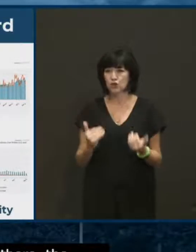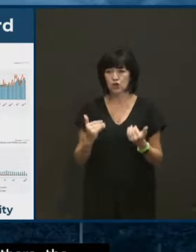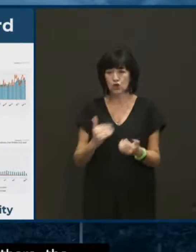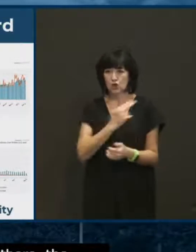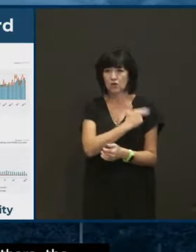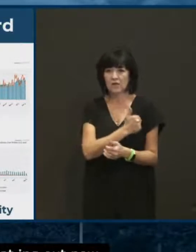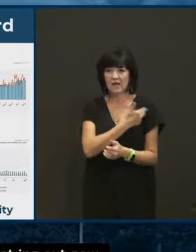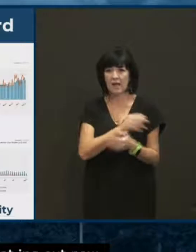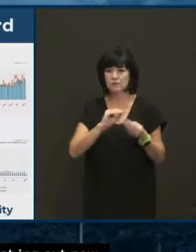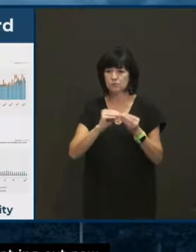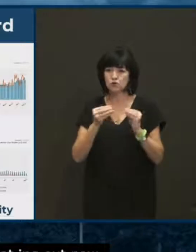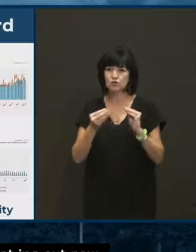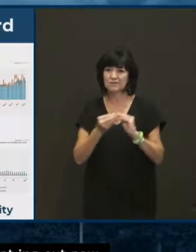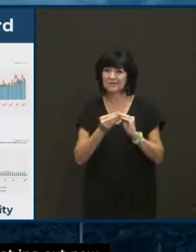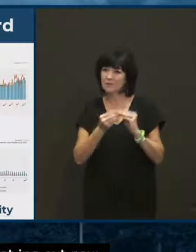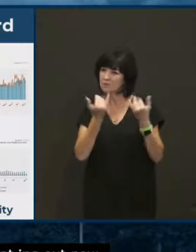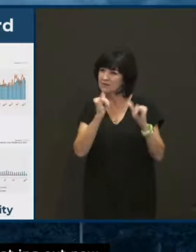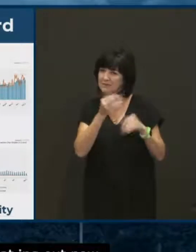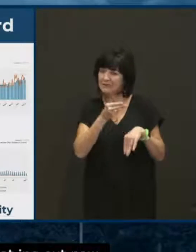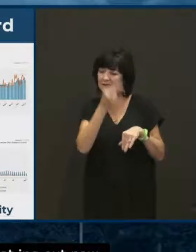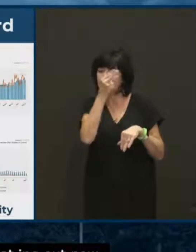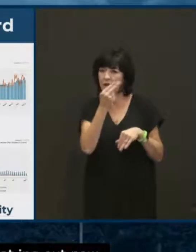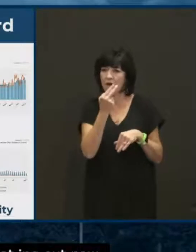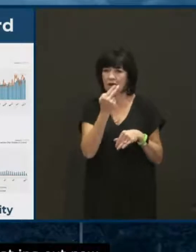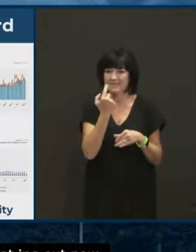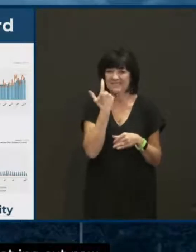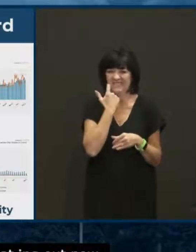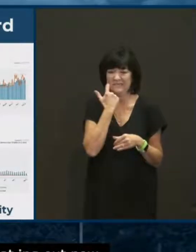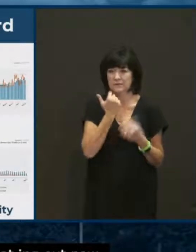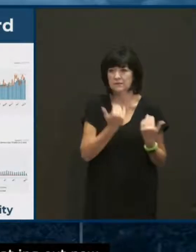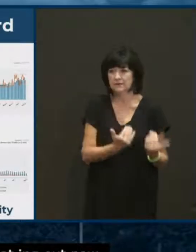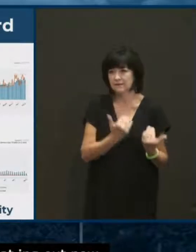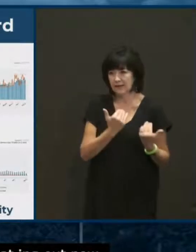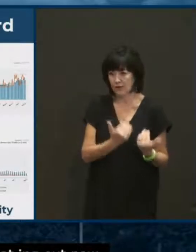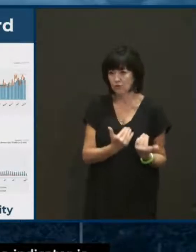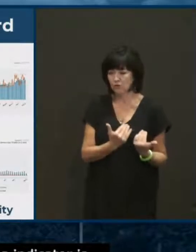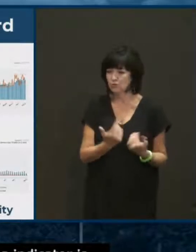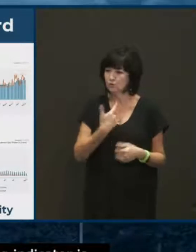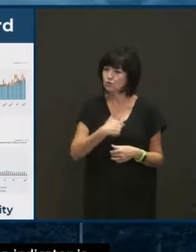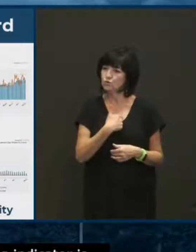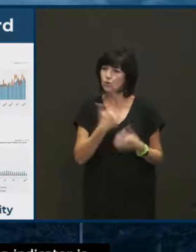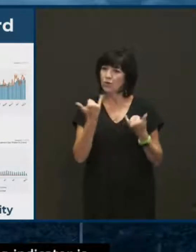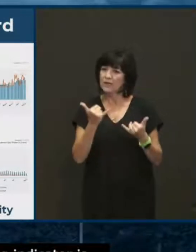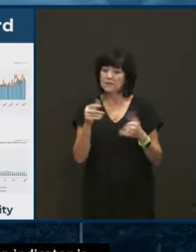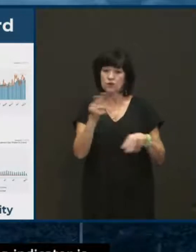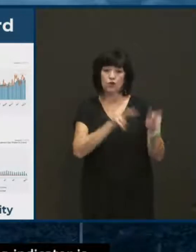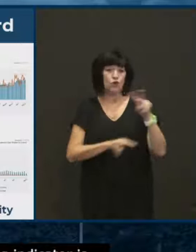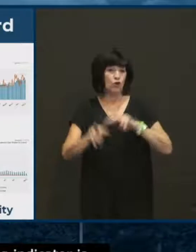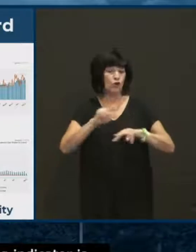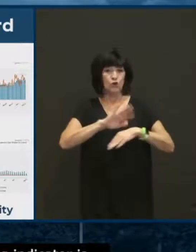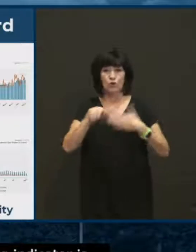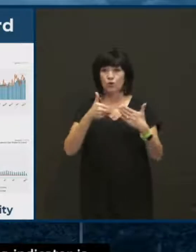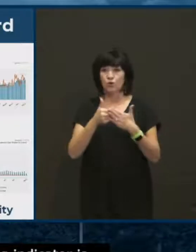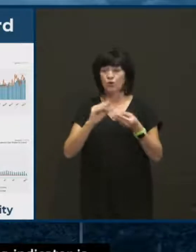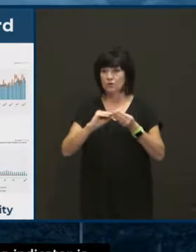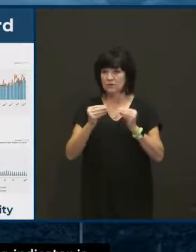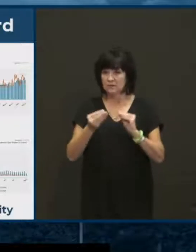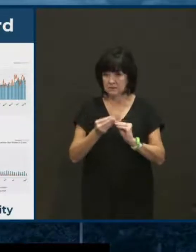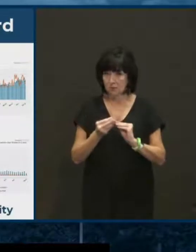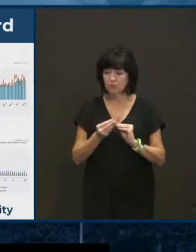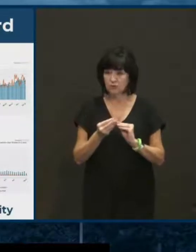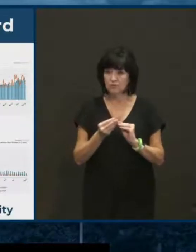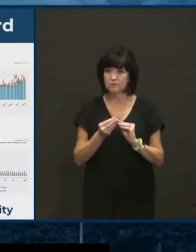lagging indicator, again, is on the rise and something that we're looking at. Hopefully that'll peak and then head